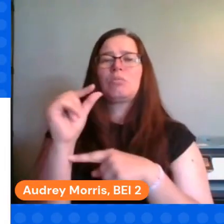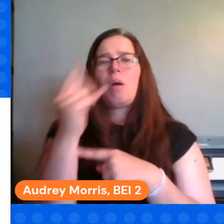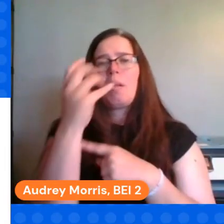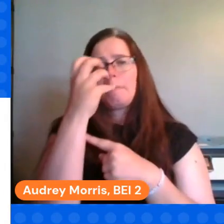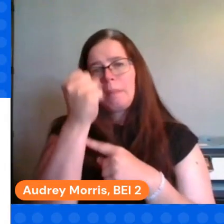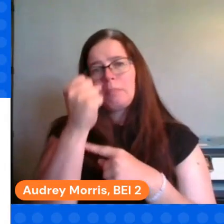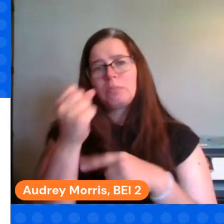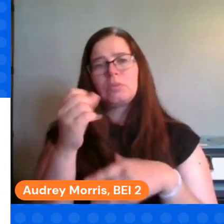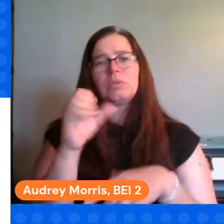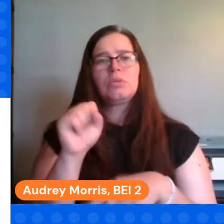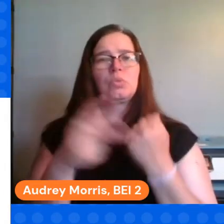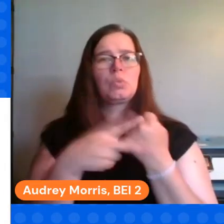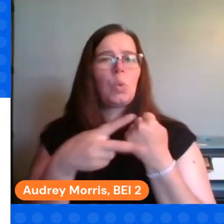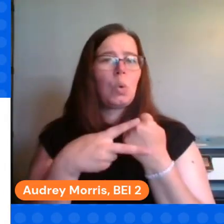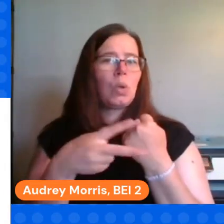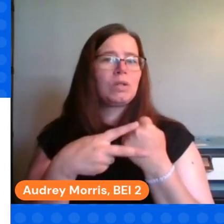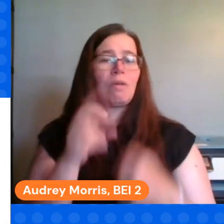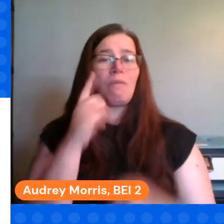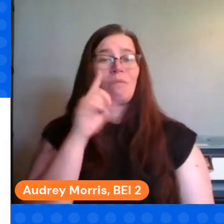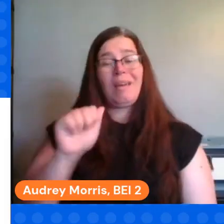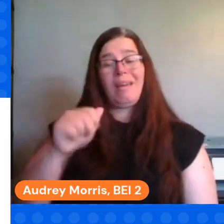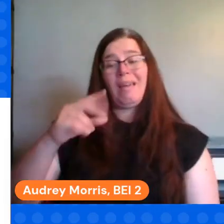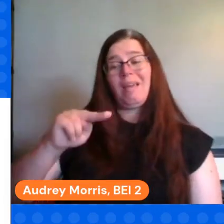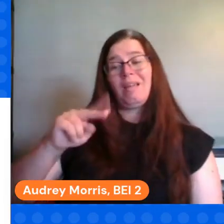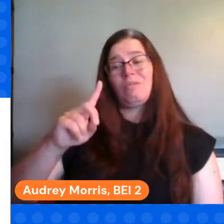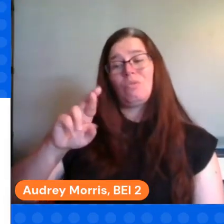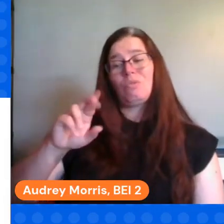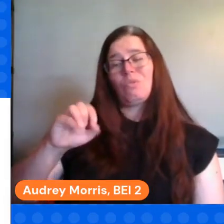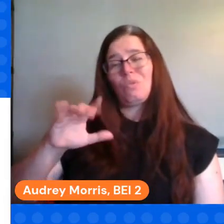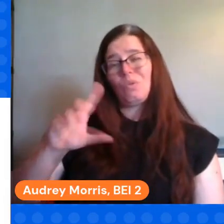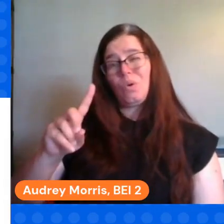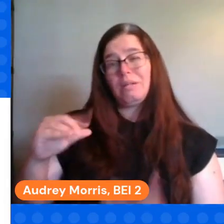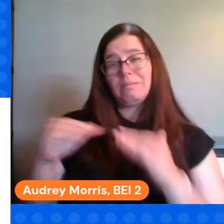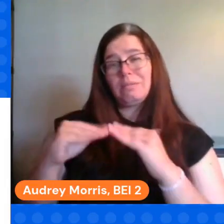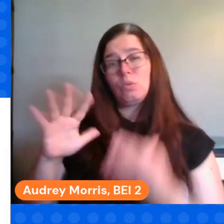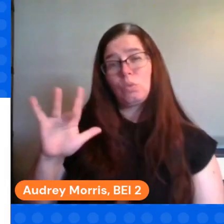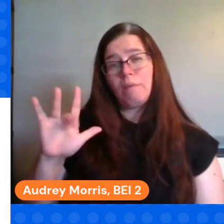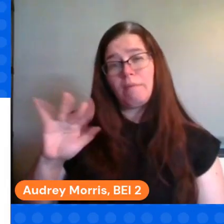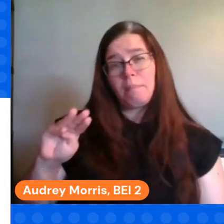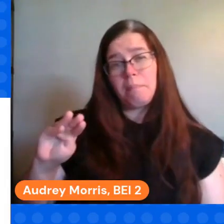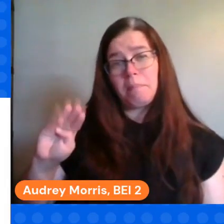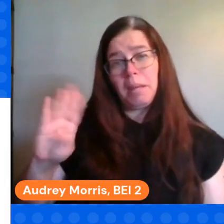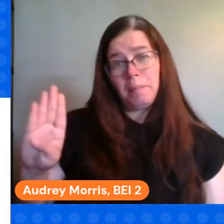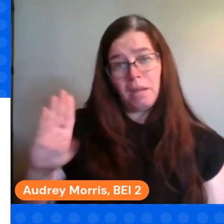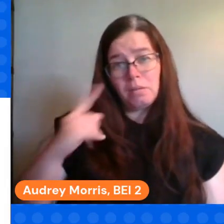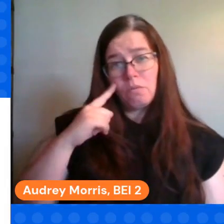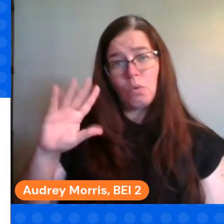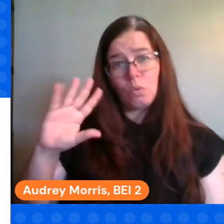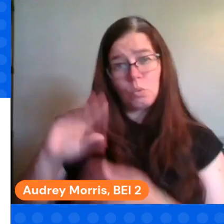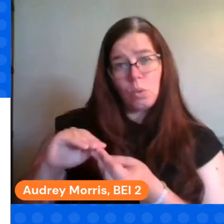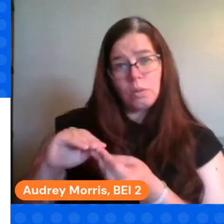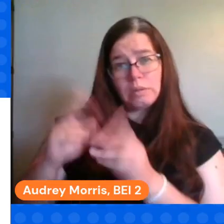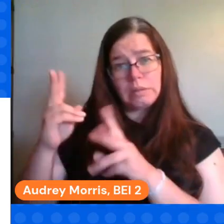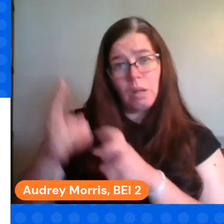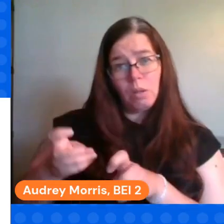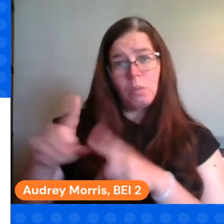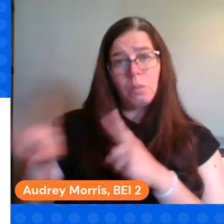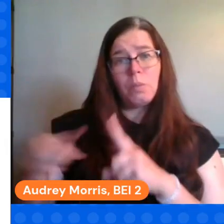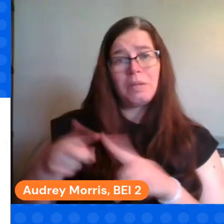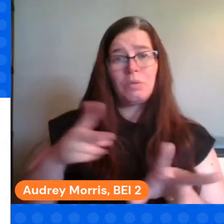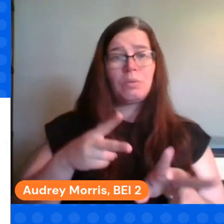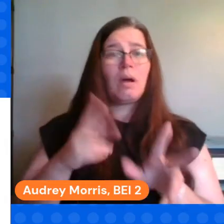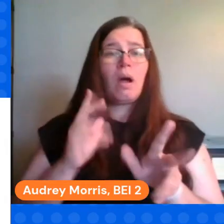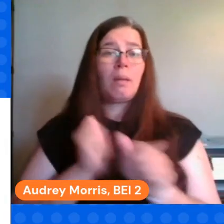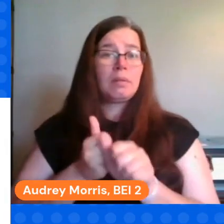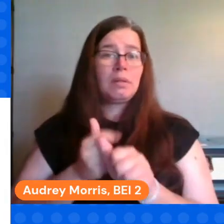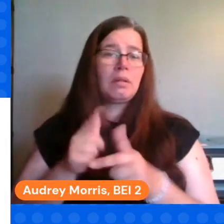So the Android app today comes out to about 25 megabytes for the total download. And when you update the app, it's even less than that. So we're really